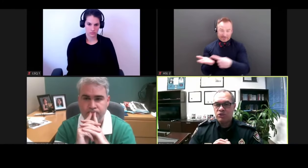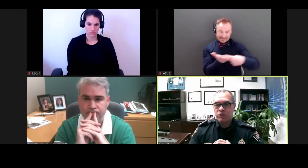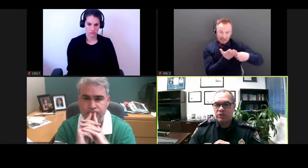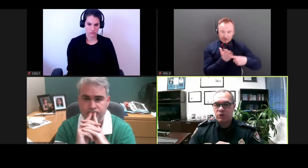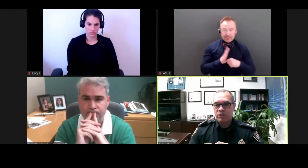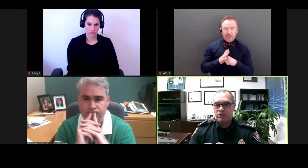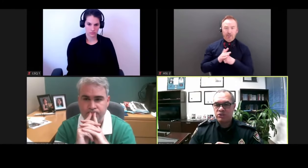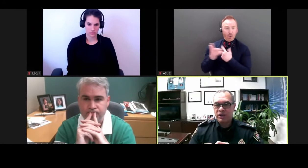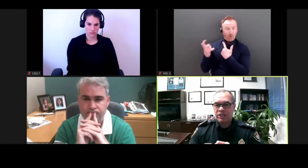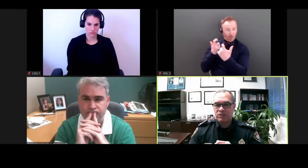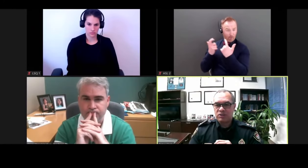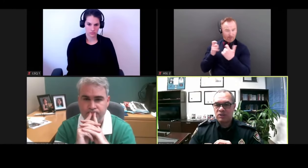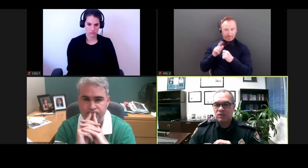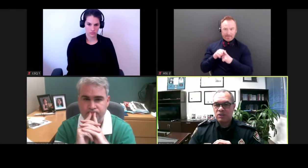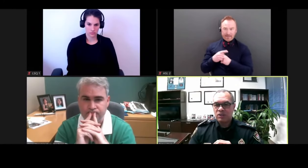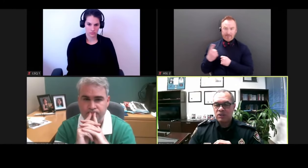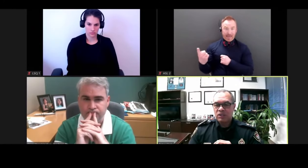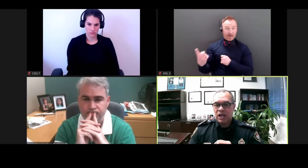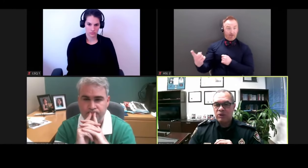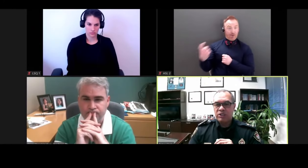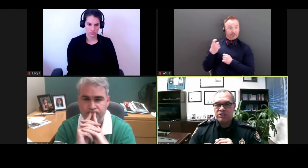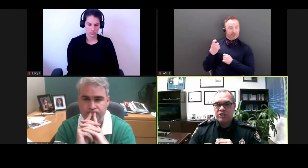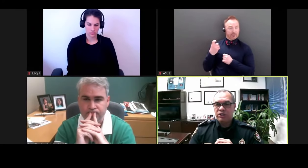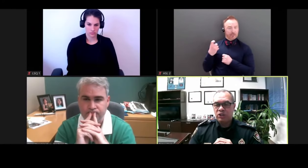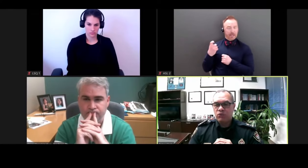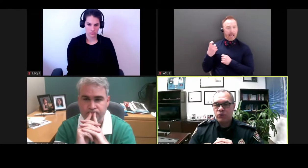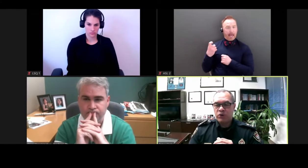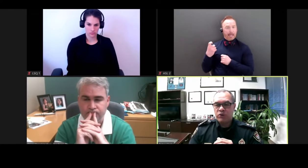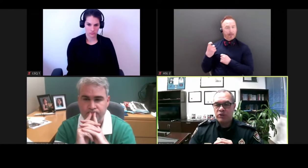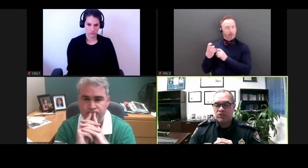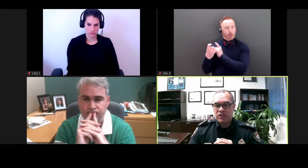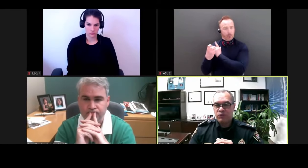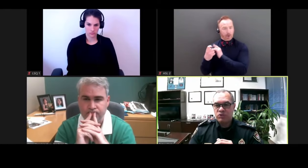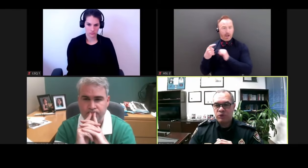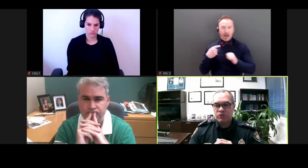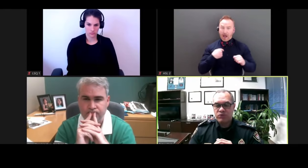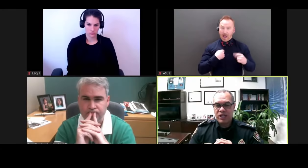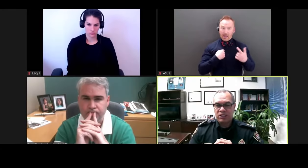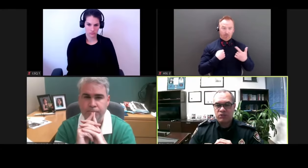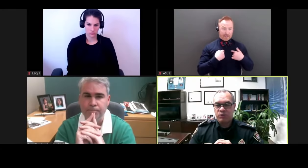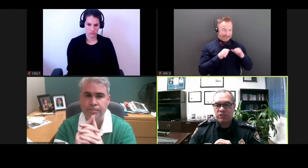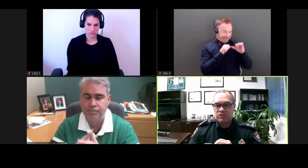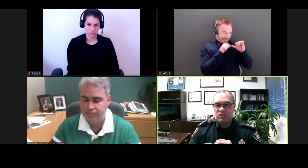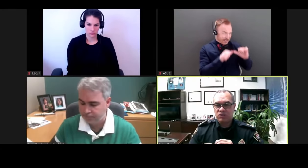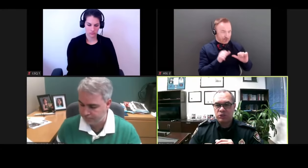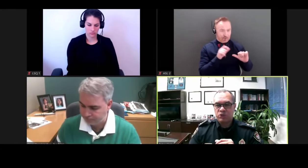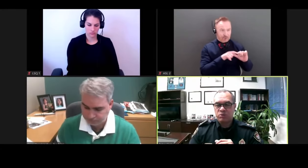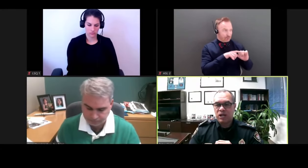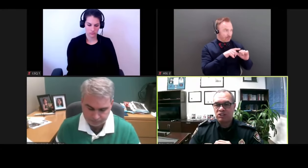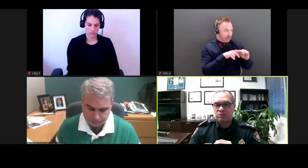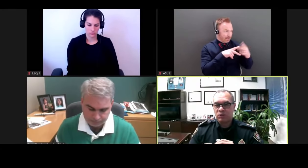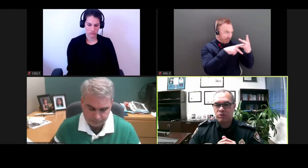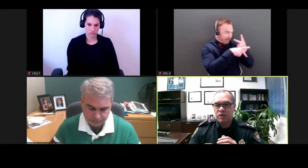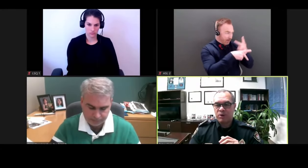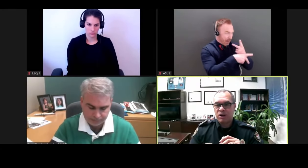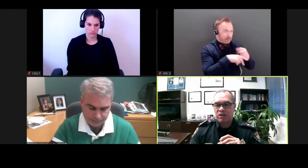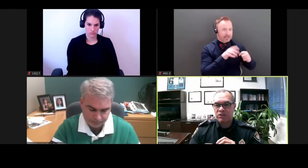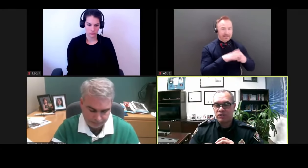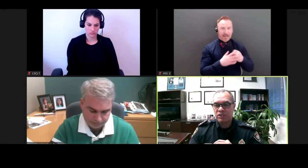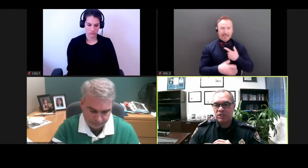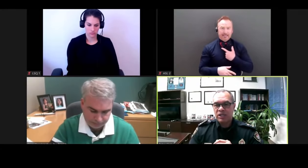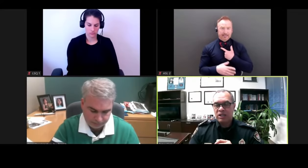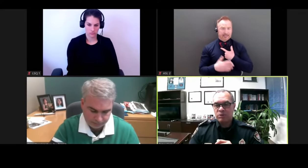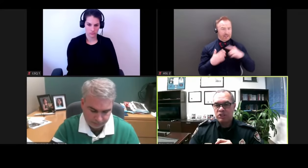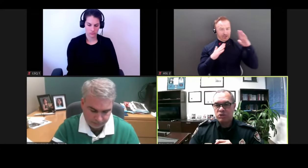more so than the one you just raised. I will continue to look for the safest, most effective policing solution possible with my